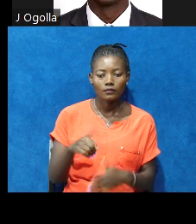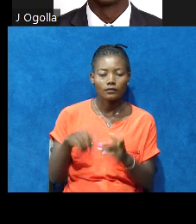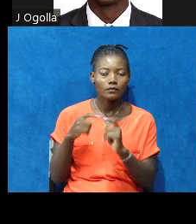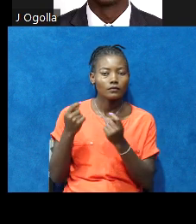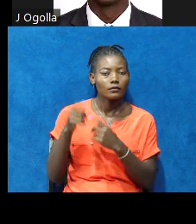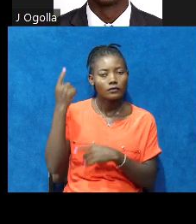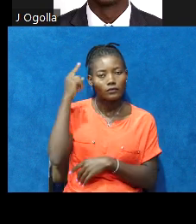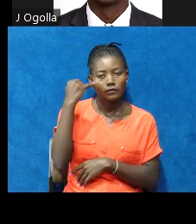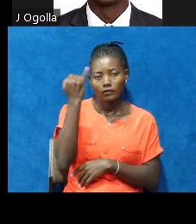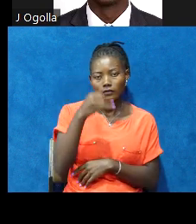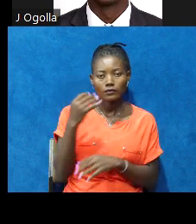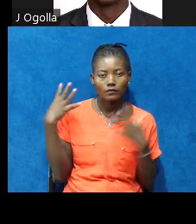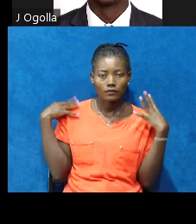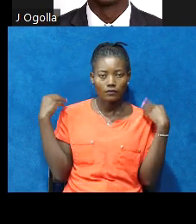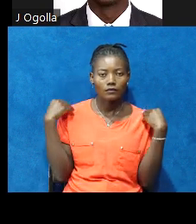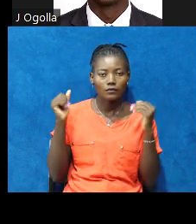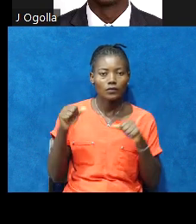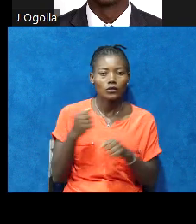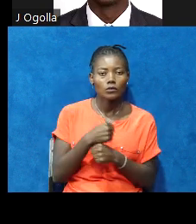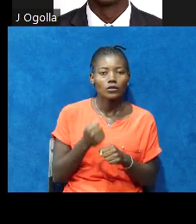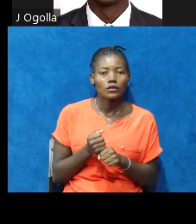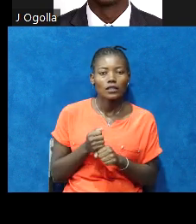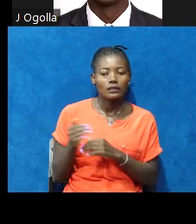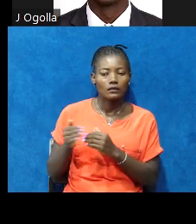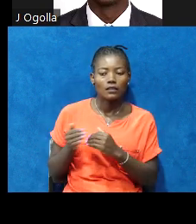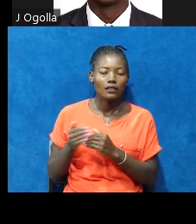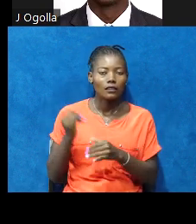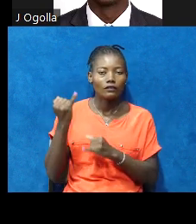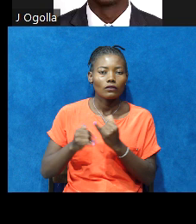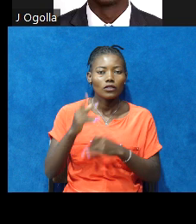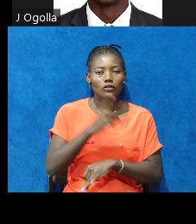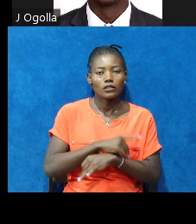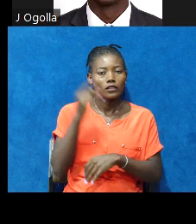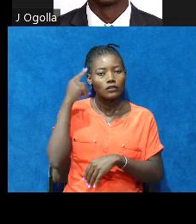What kind of imagery exercises can be done towards nearing a big day like a final?